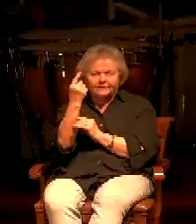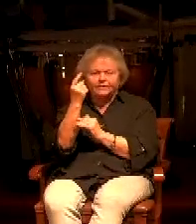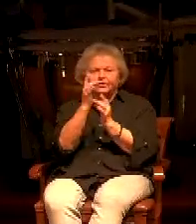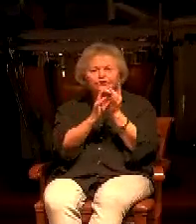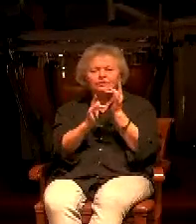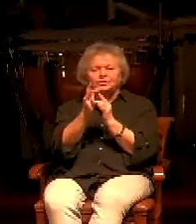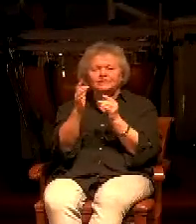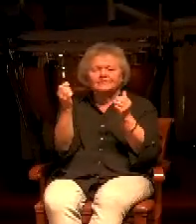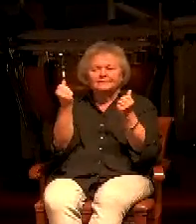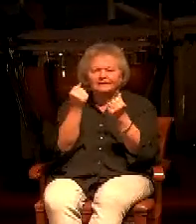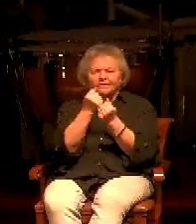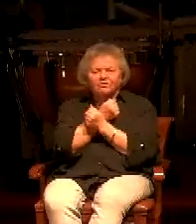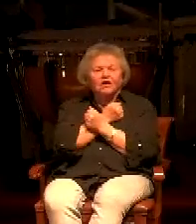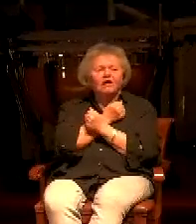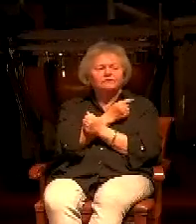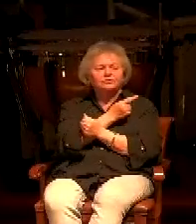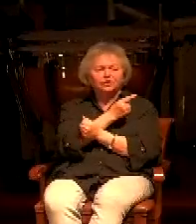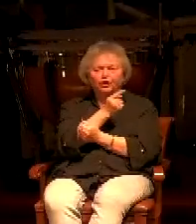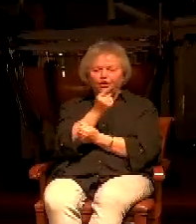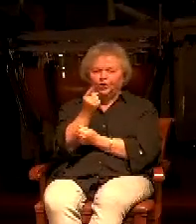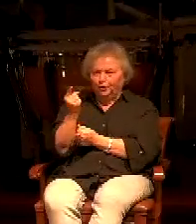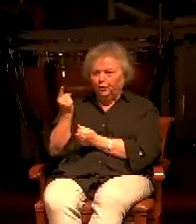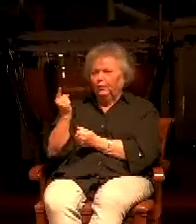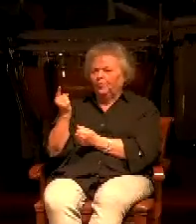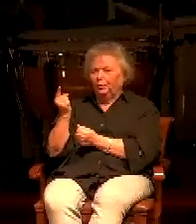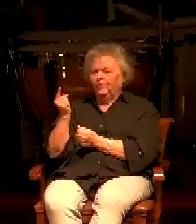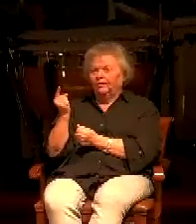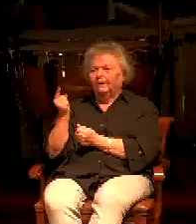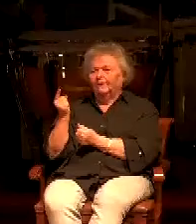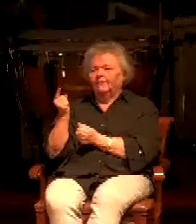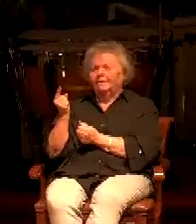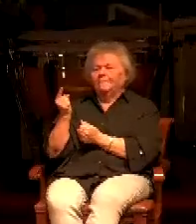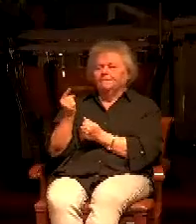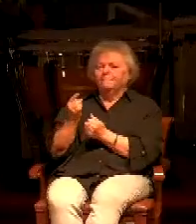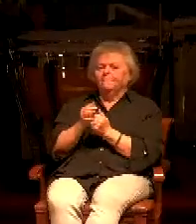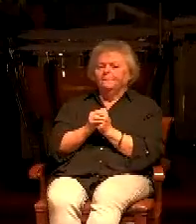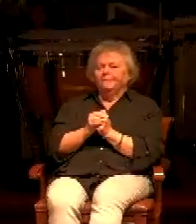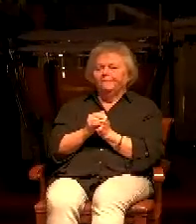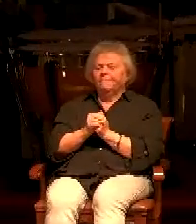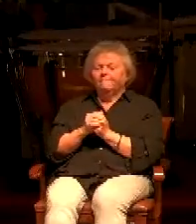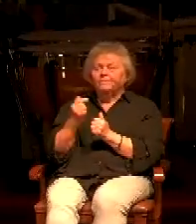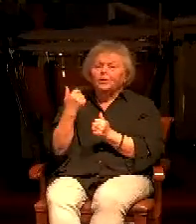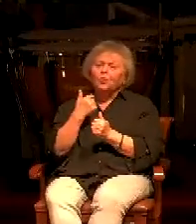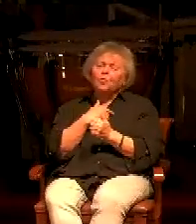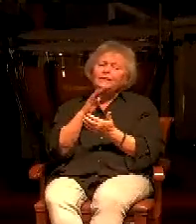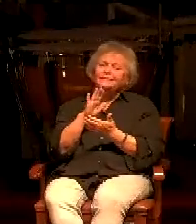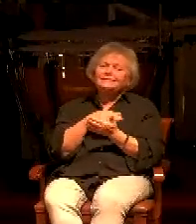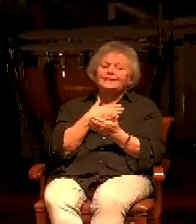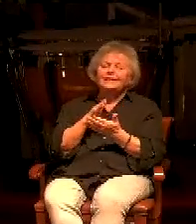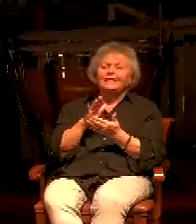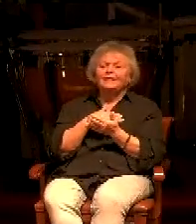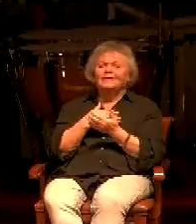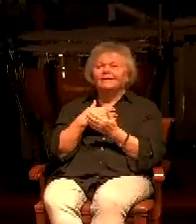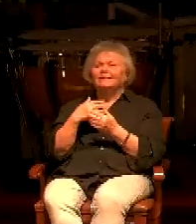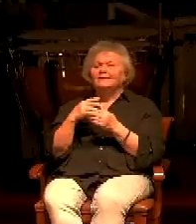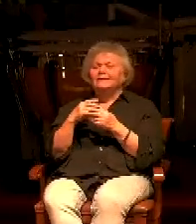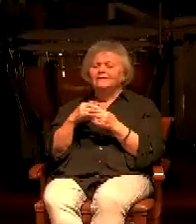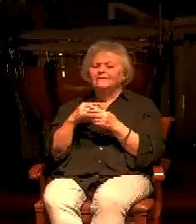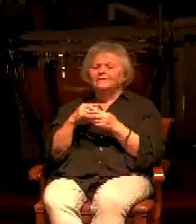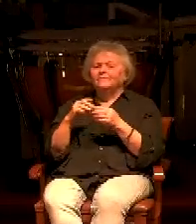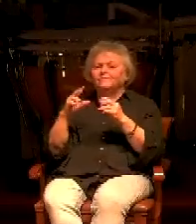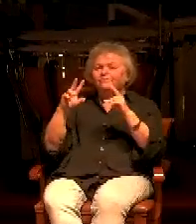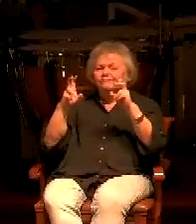He loves you. We sing often the old song, "Oh, how he loves you and